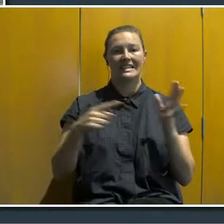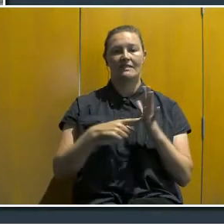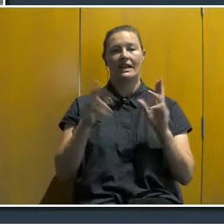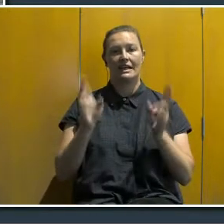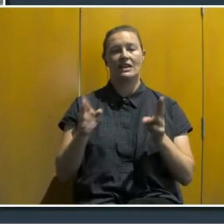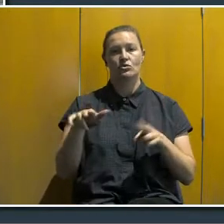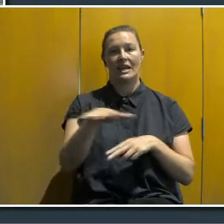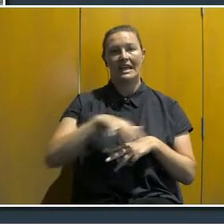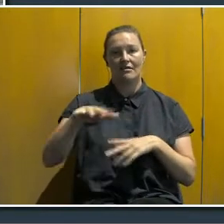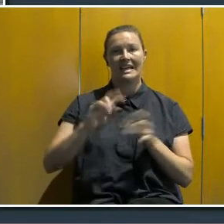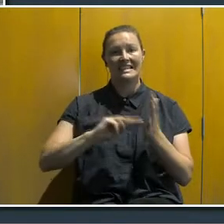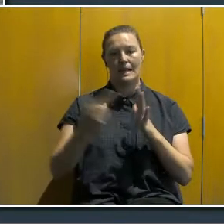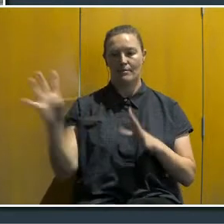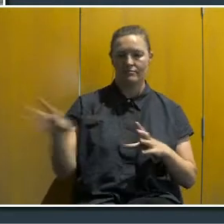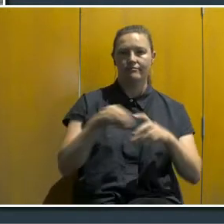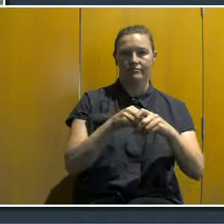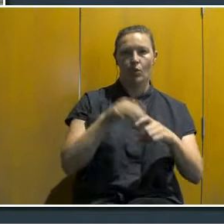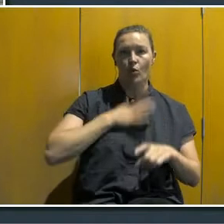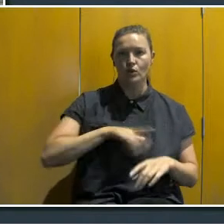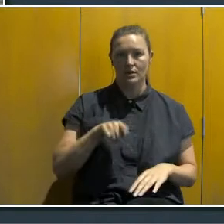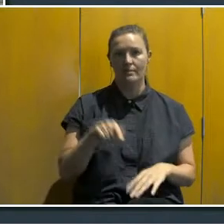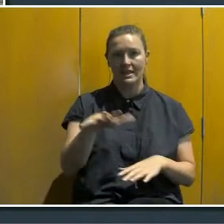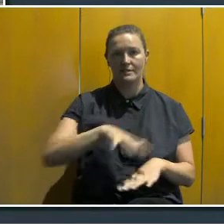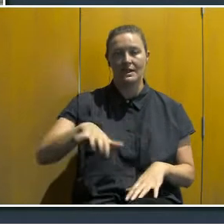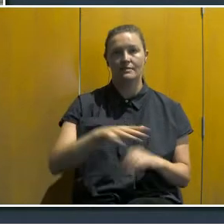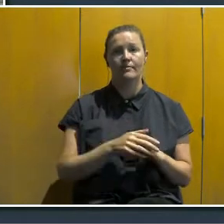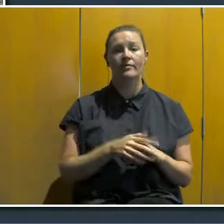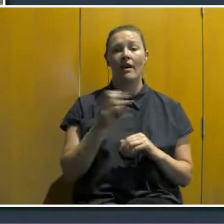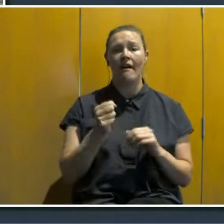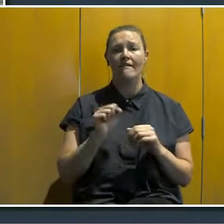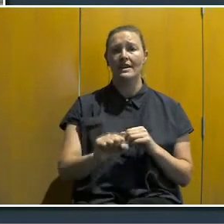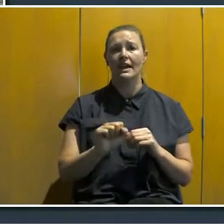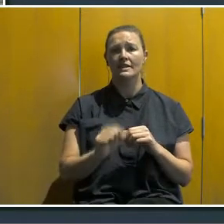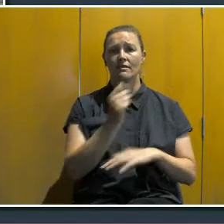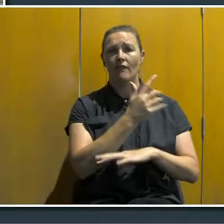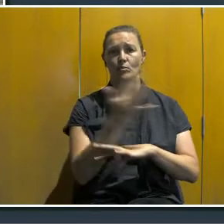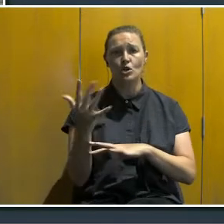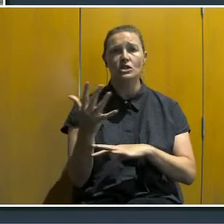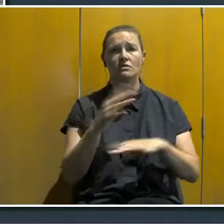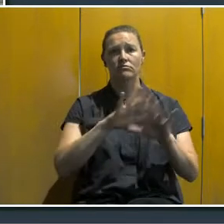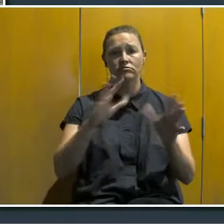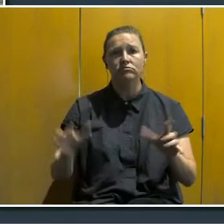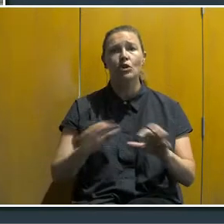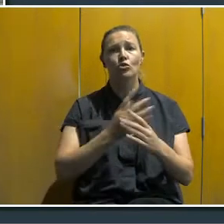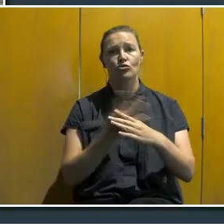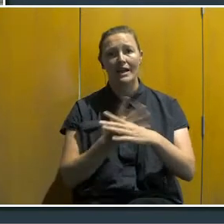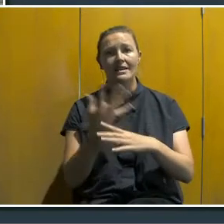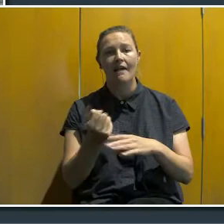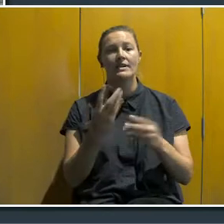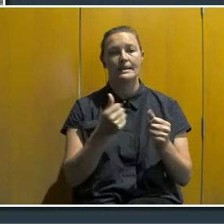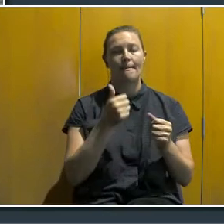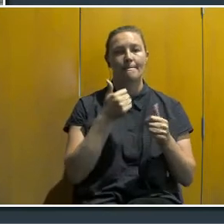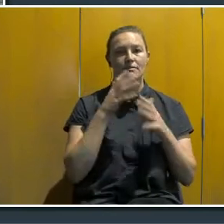scheme for the Napier City. The area is planted in native bush and grass, and some of it is grazed by